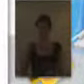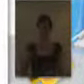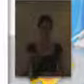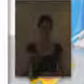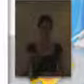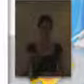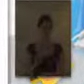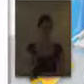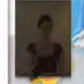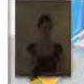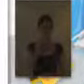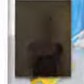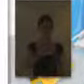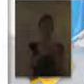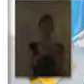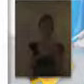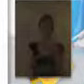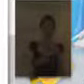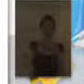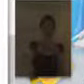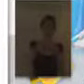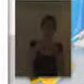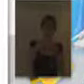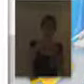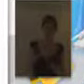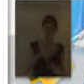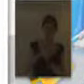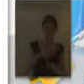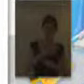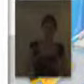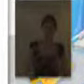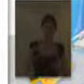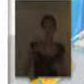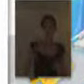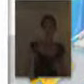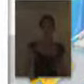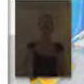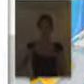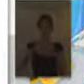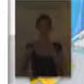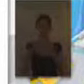then indeed, between one interpreter and the other, it